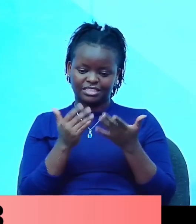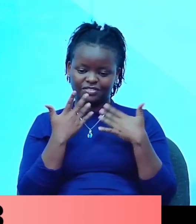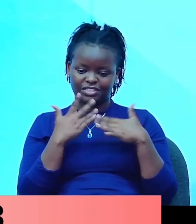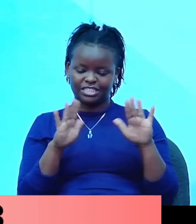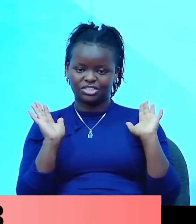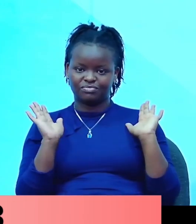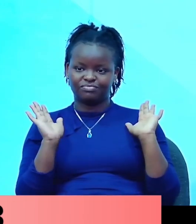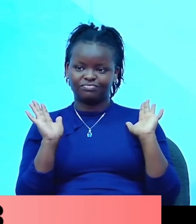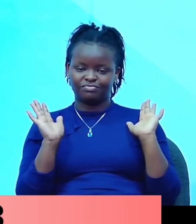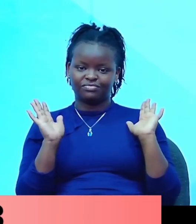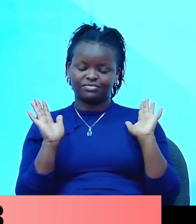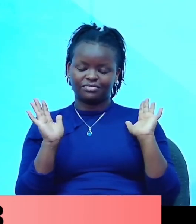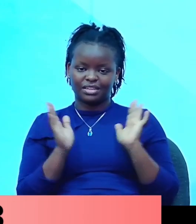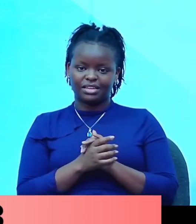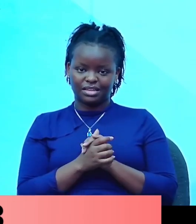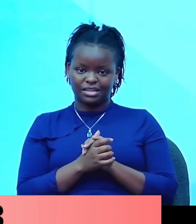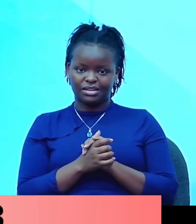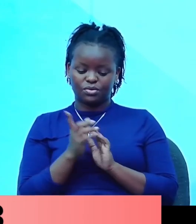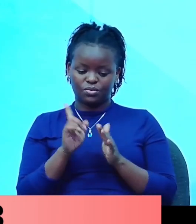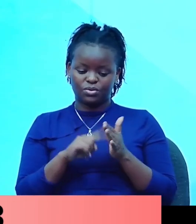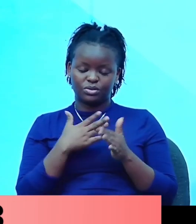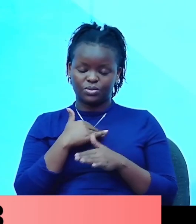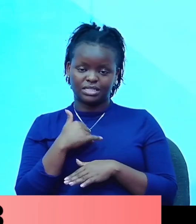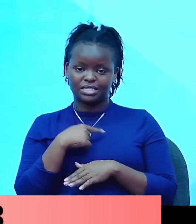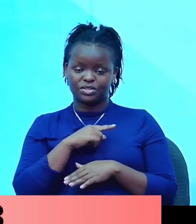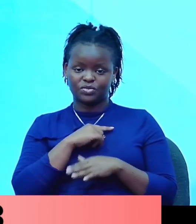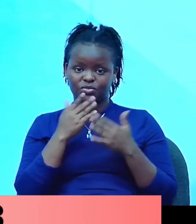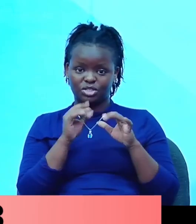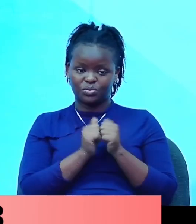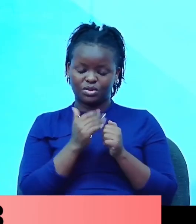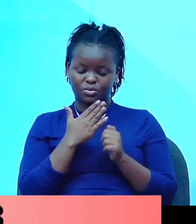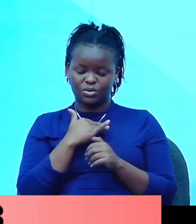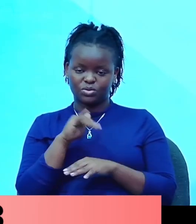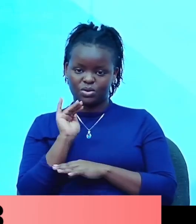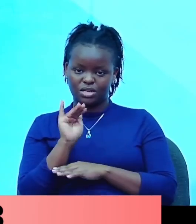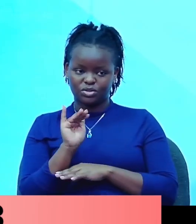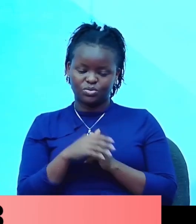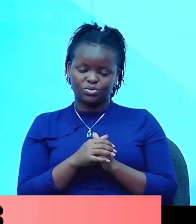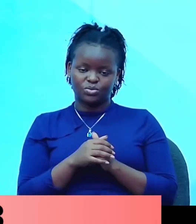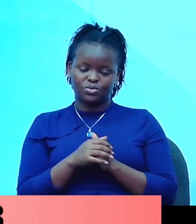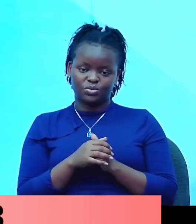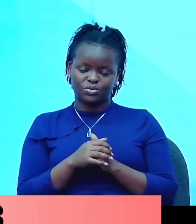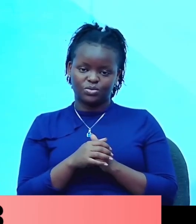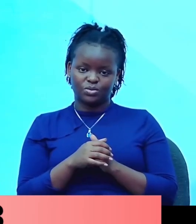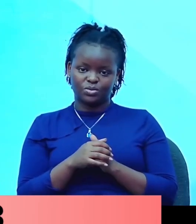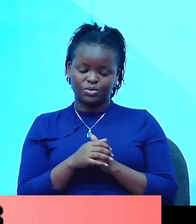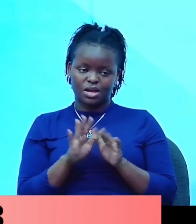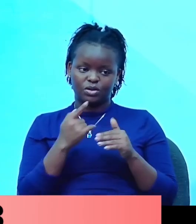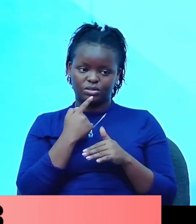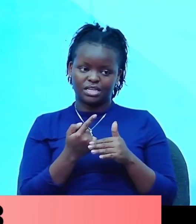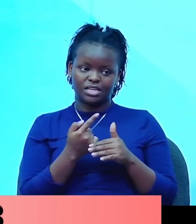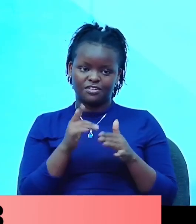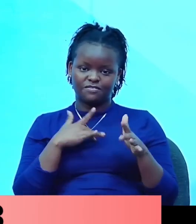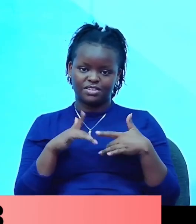it ties up to what us to finish off with, because I wanted to ask you in rally terms, right? When nasemanga finish strong,